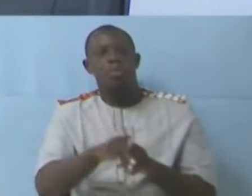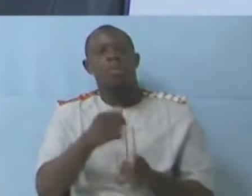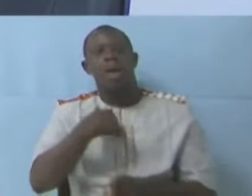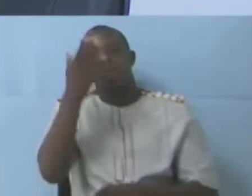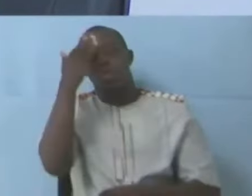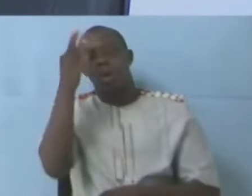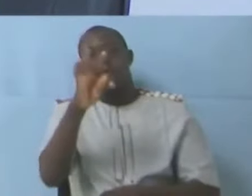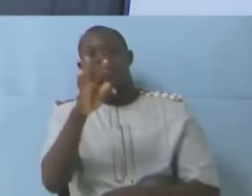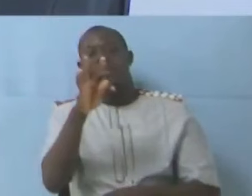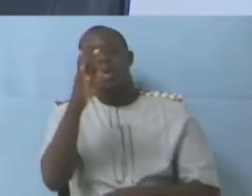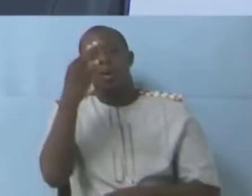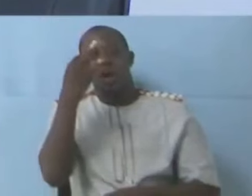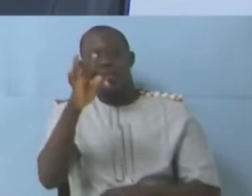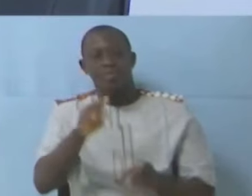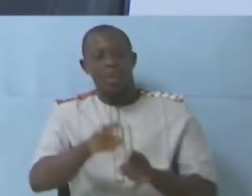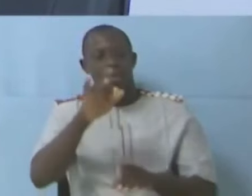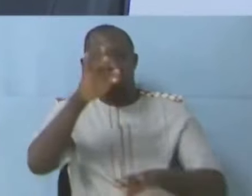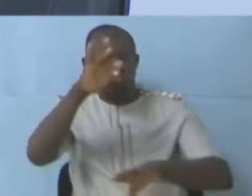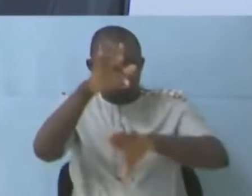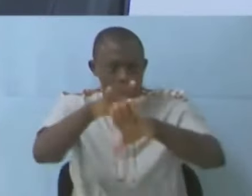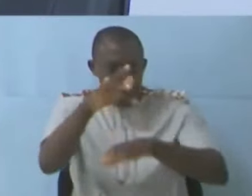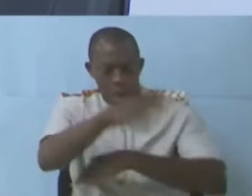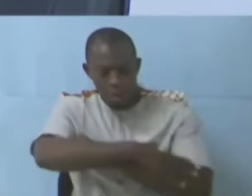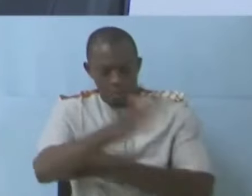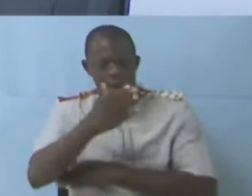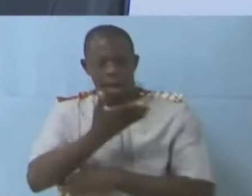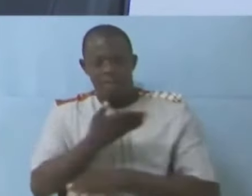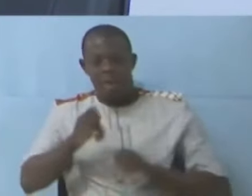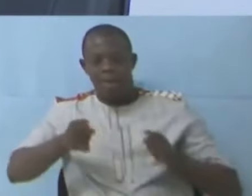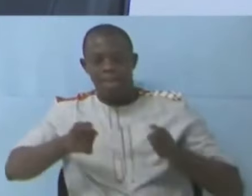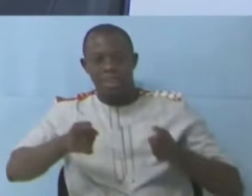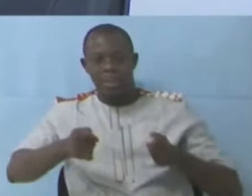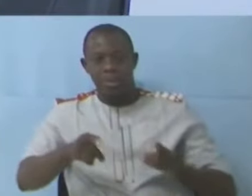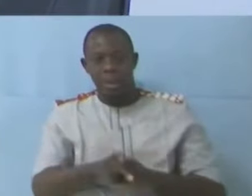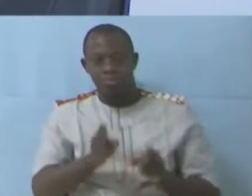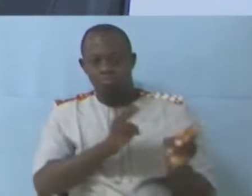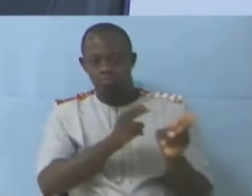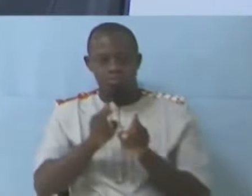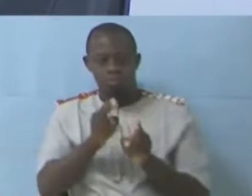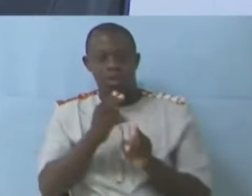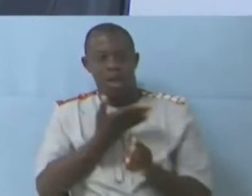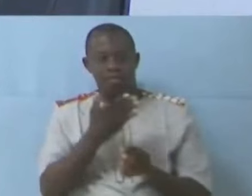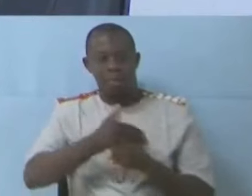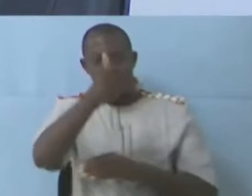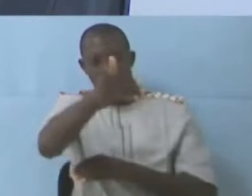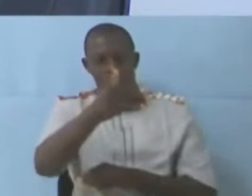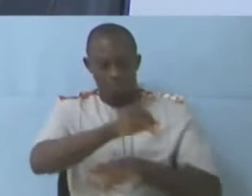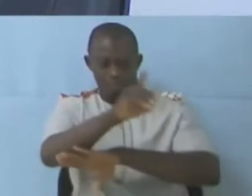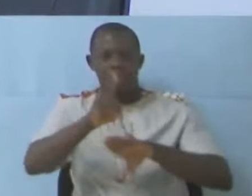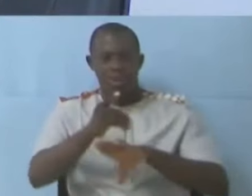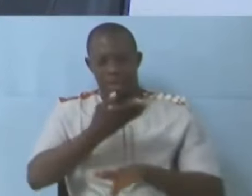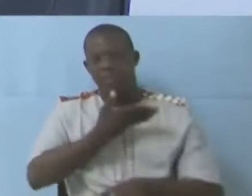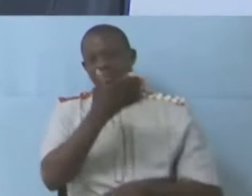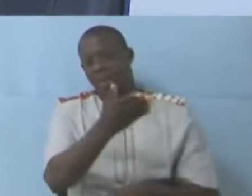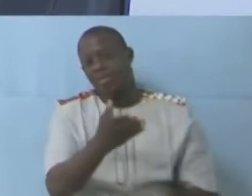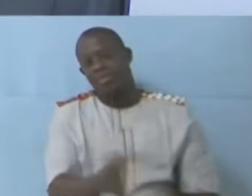amna benen machine gone bu nek ci kanam. Then I knocked this gate with the vehicle to it opened, but I knew that